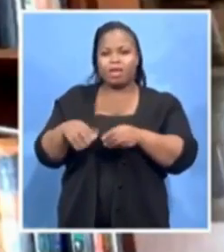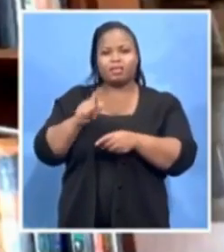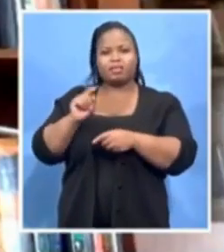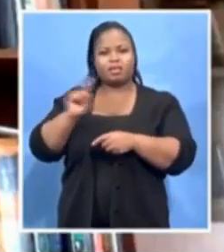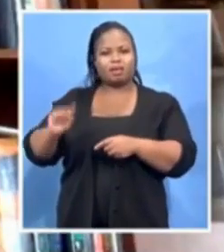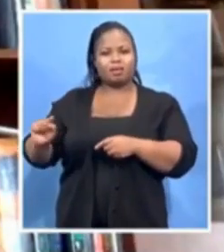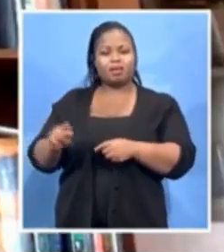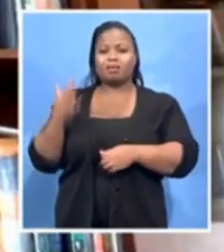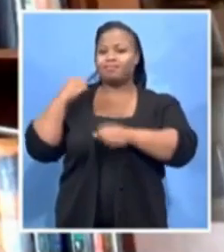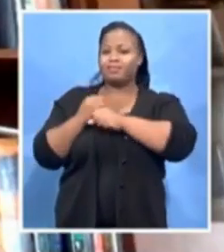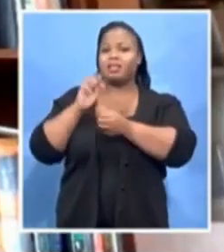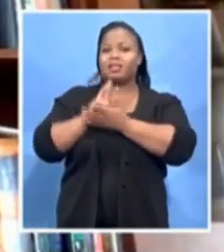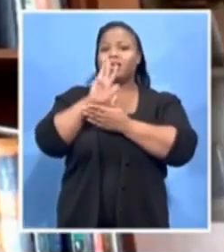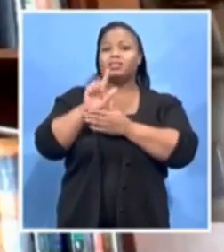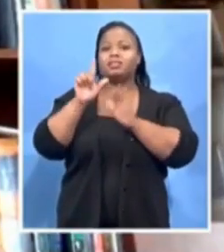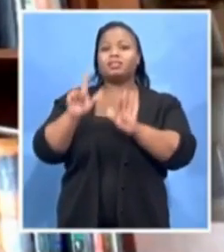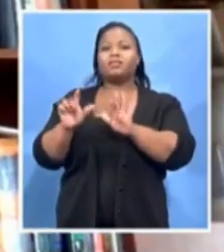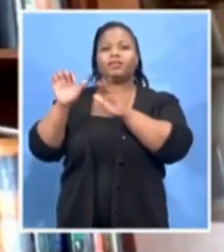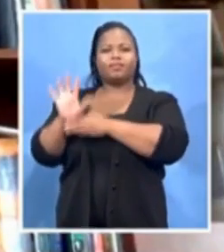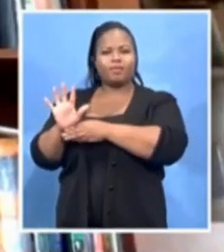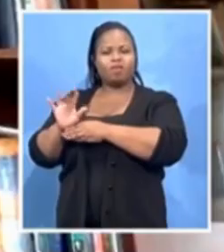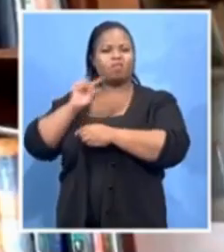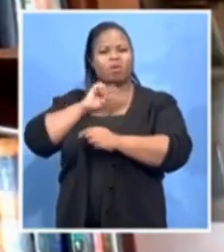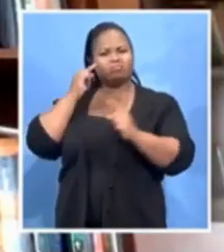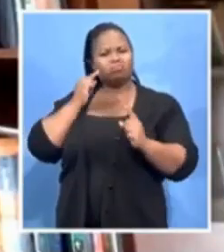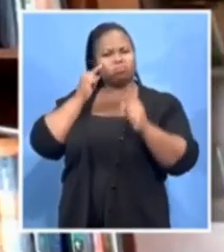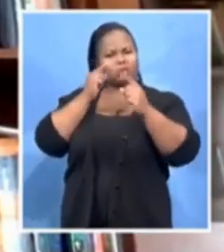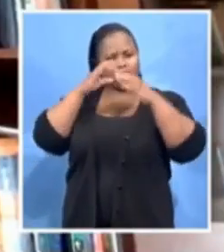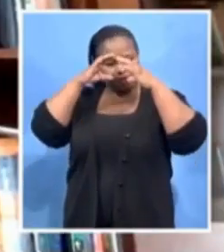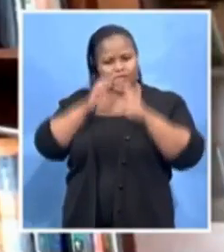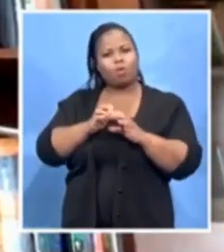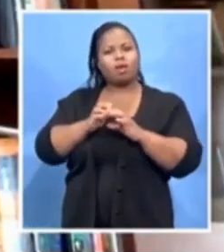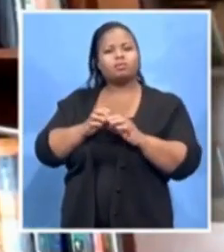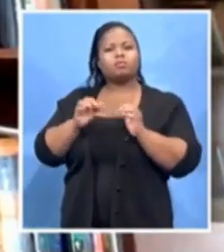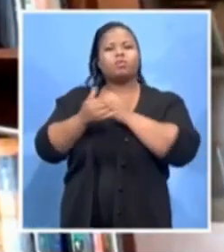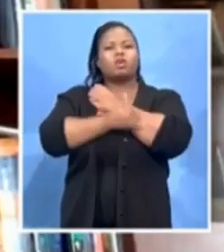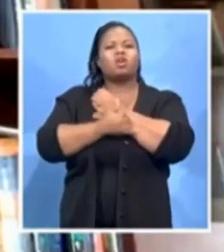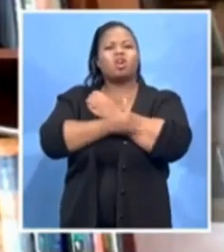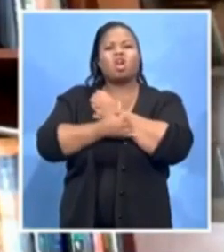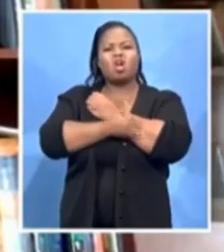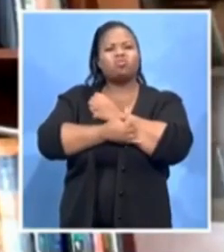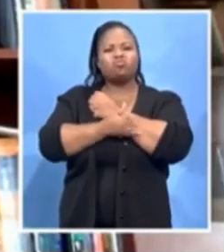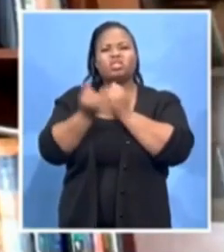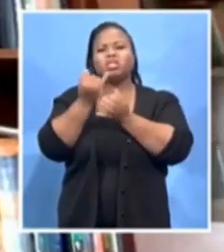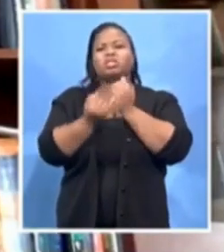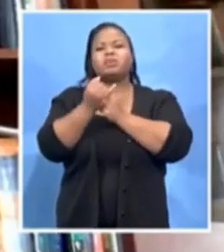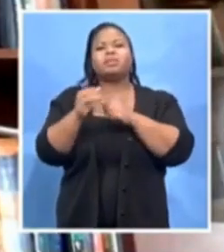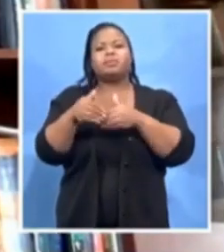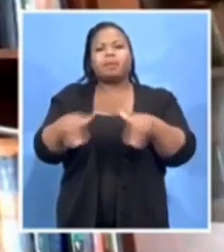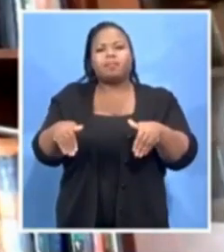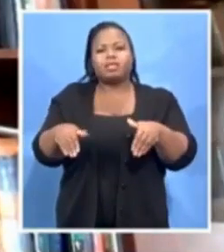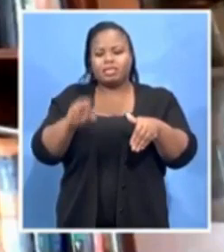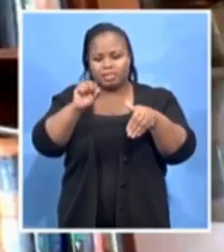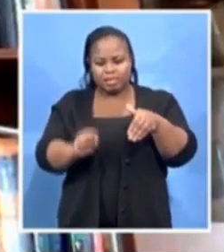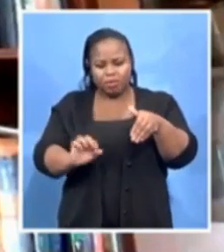purpose only of focusing on the countries that were not independent in the Southern African countries, the frontline states